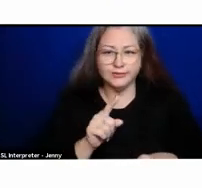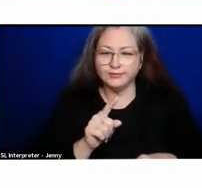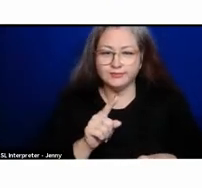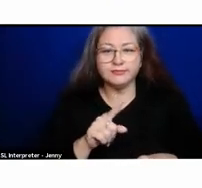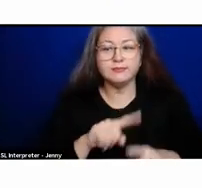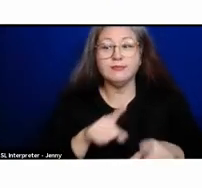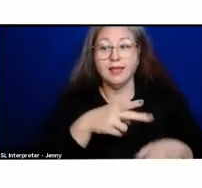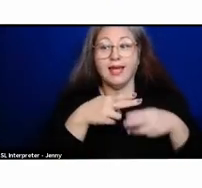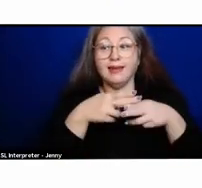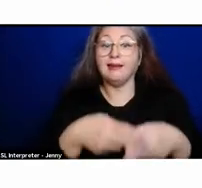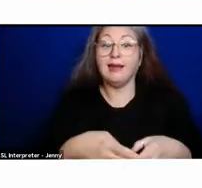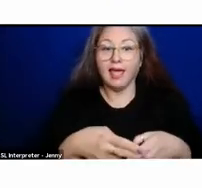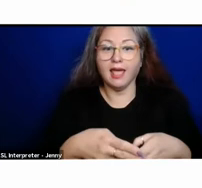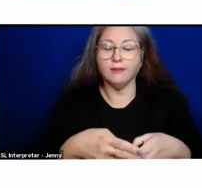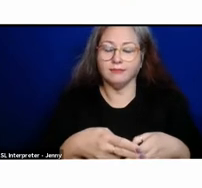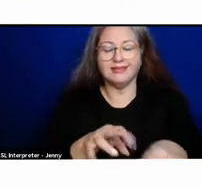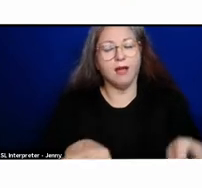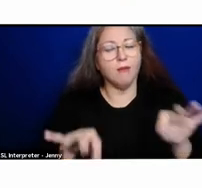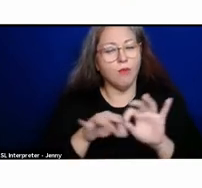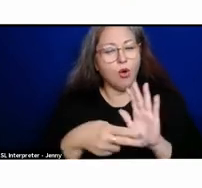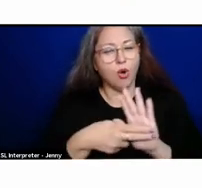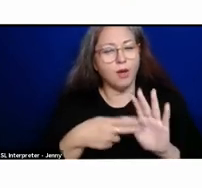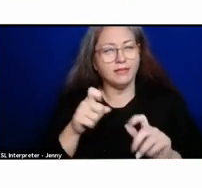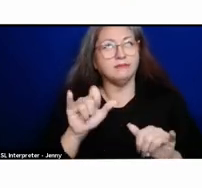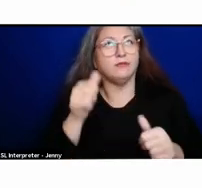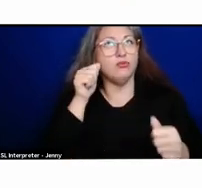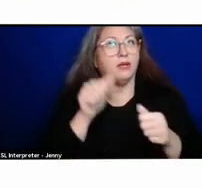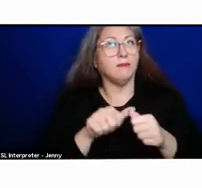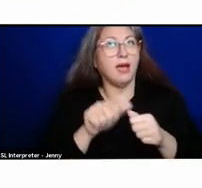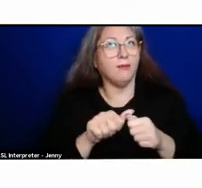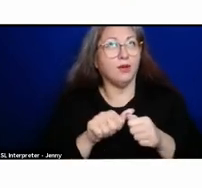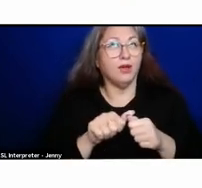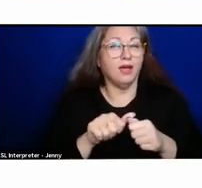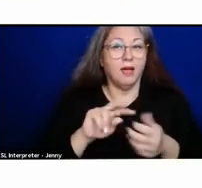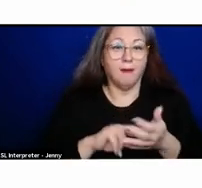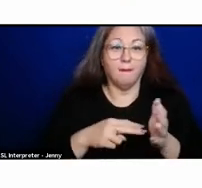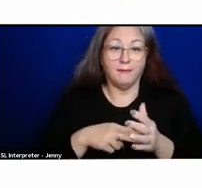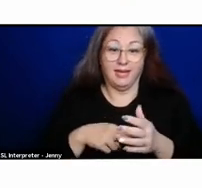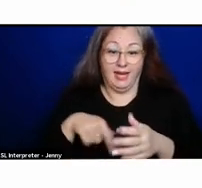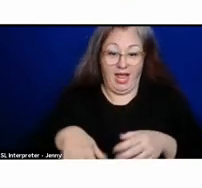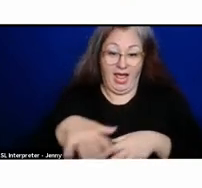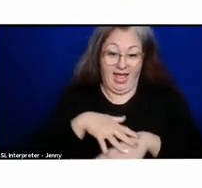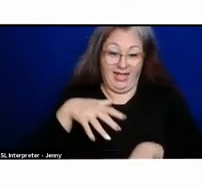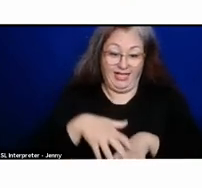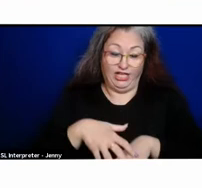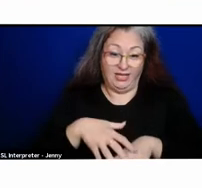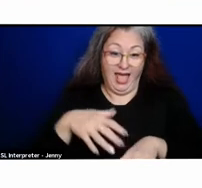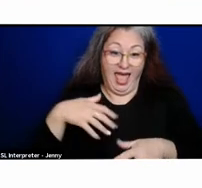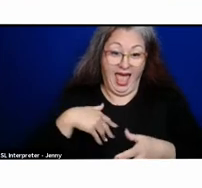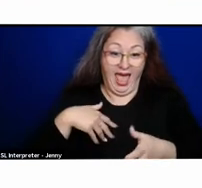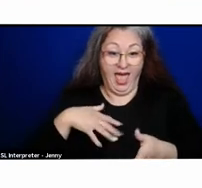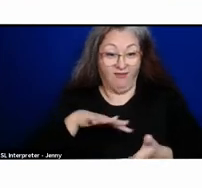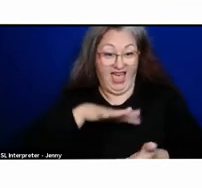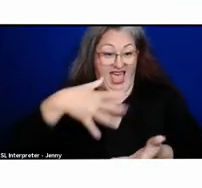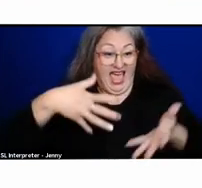but this name is very important because it reminds us that the very concept of excess was not indigenous. Excess is something that has to be